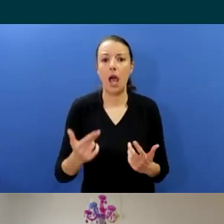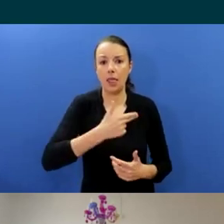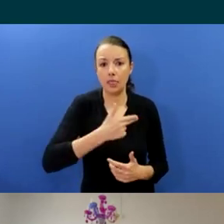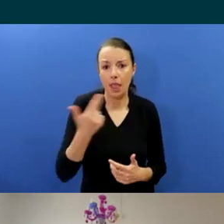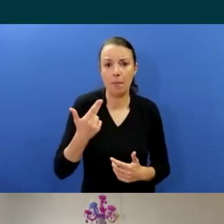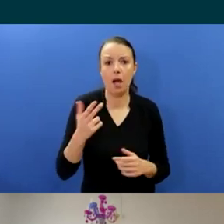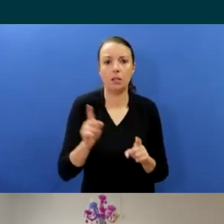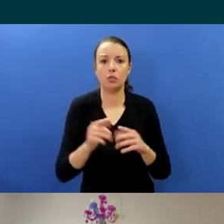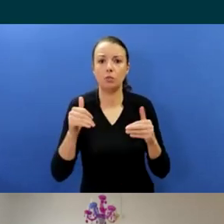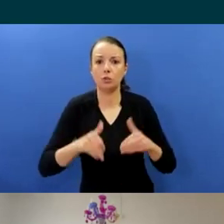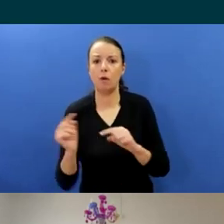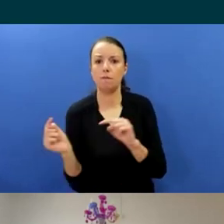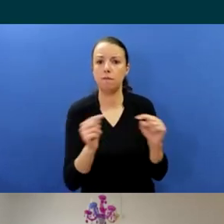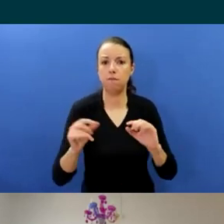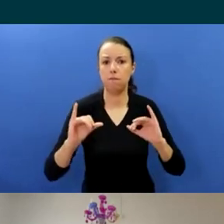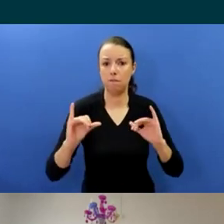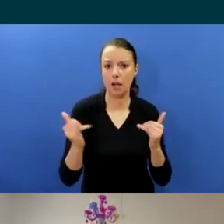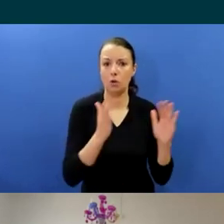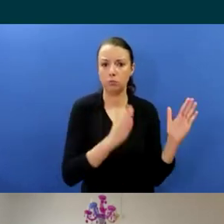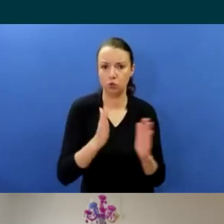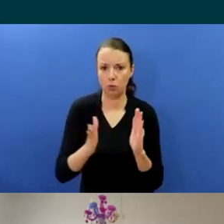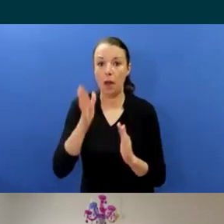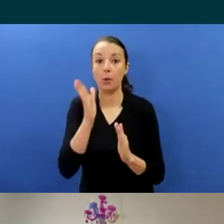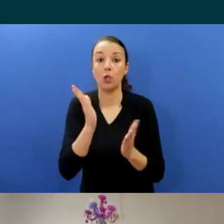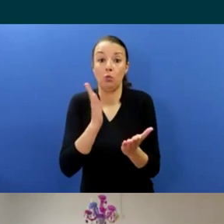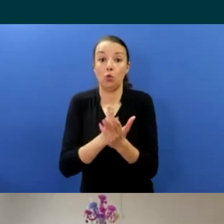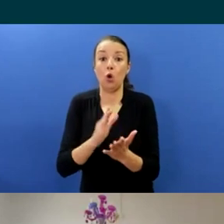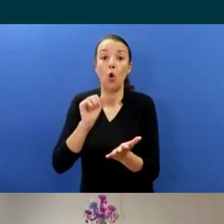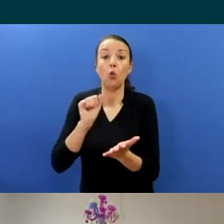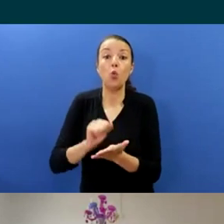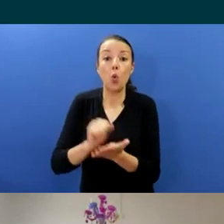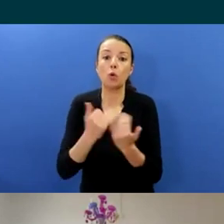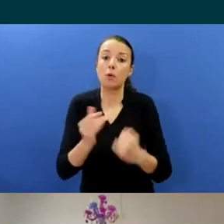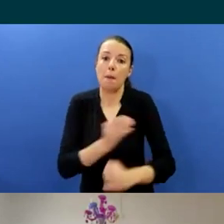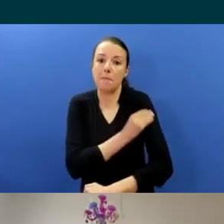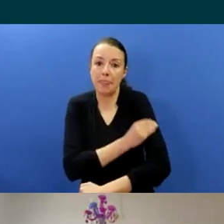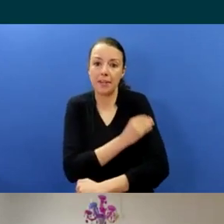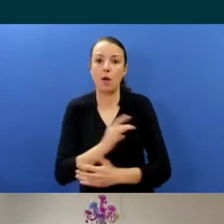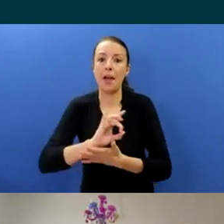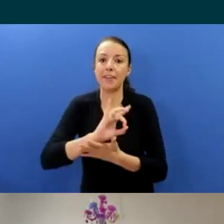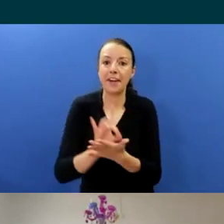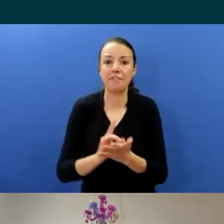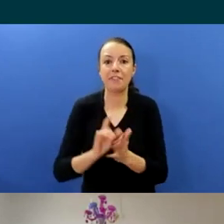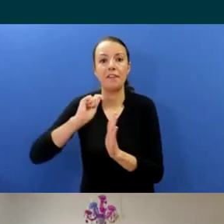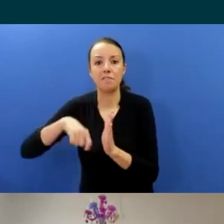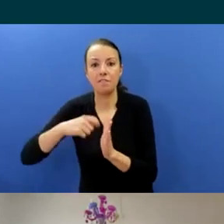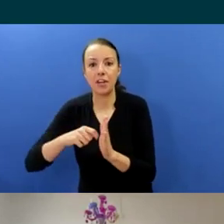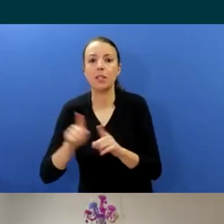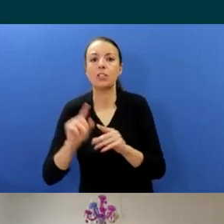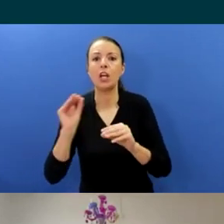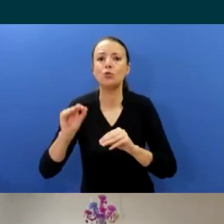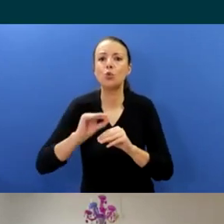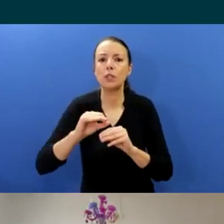like PowerPoint, drawings, videos, printed questions and instruction for each